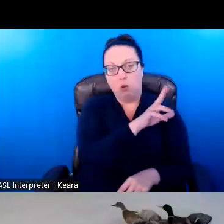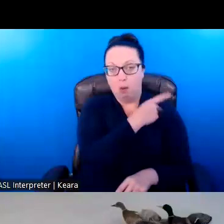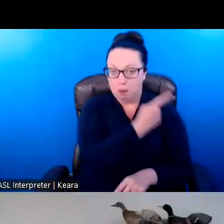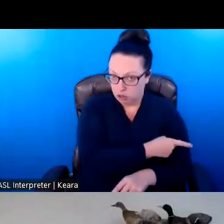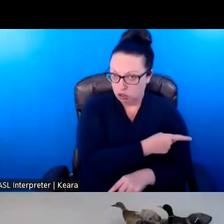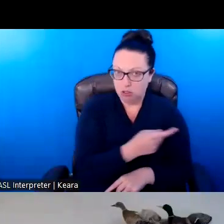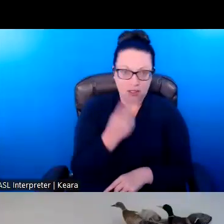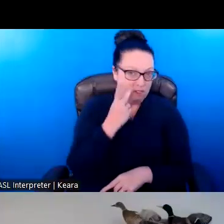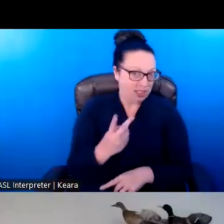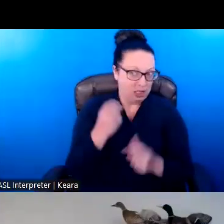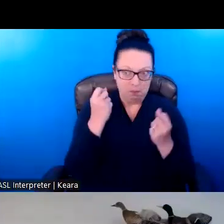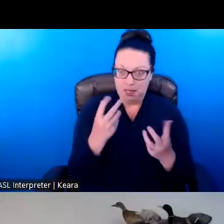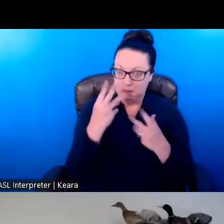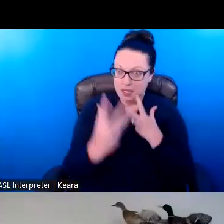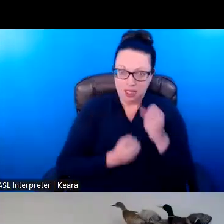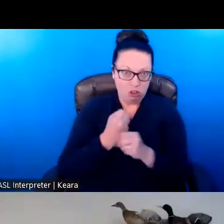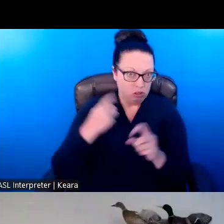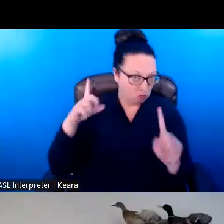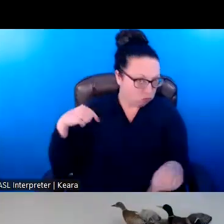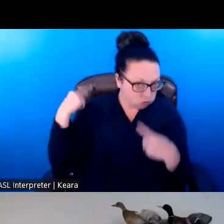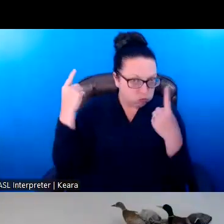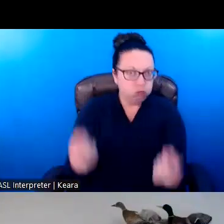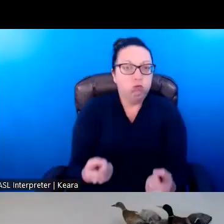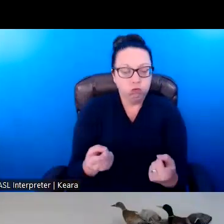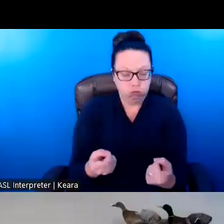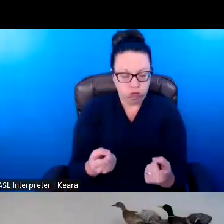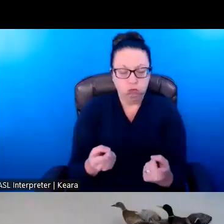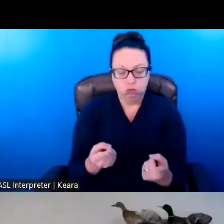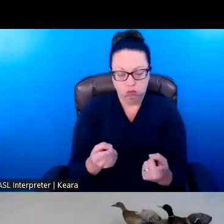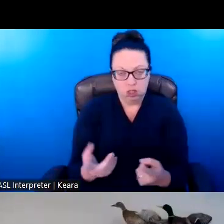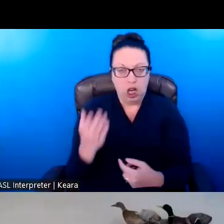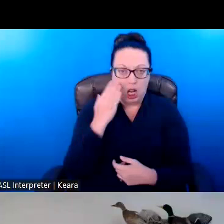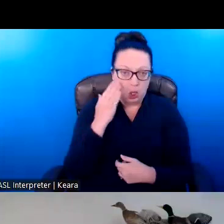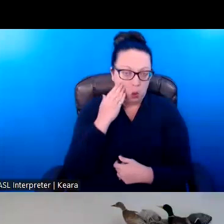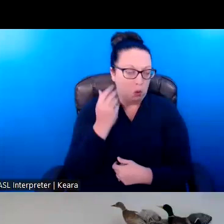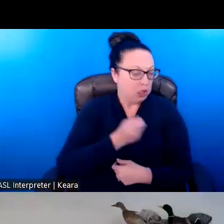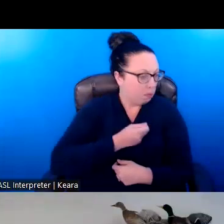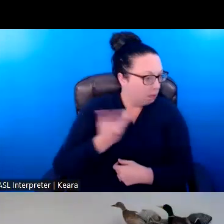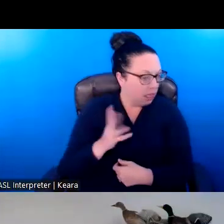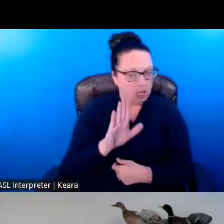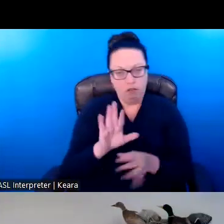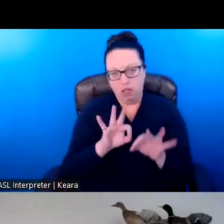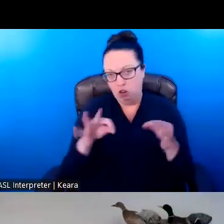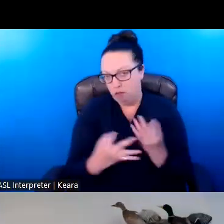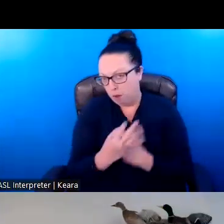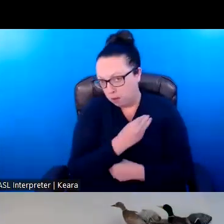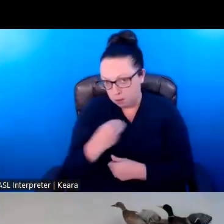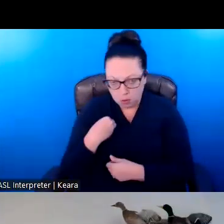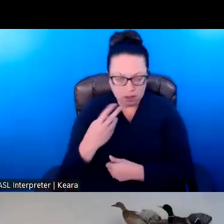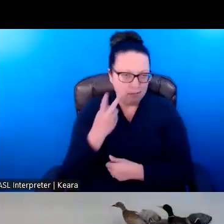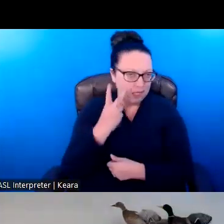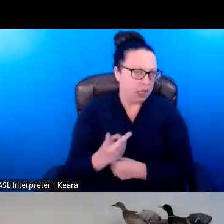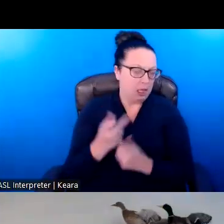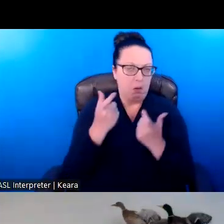I've had for years and years and years, where I know many of their family members and have seen them go through huge